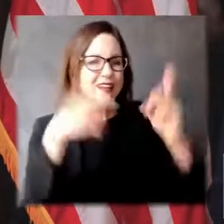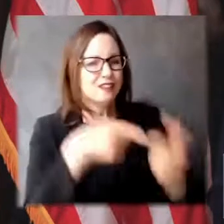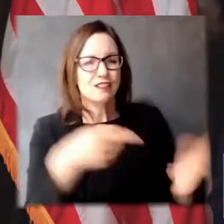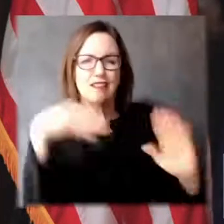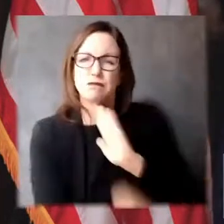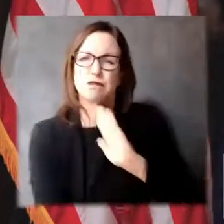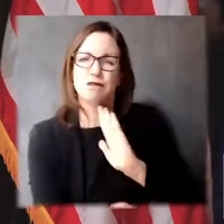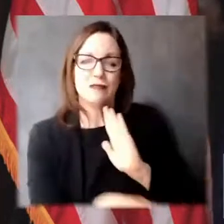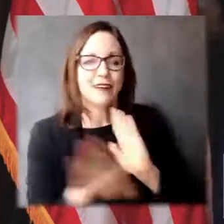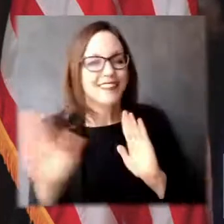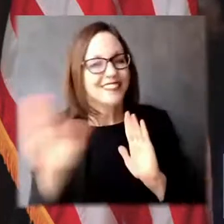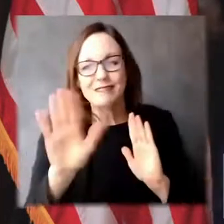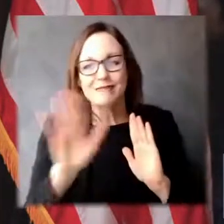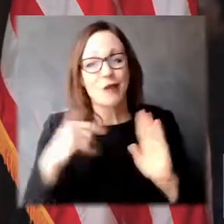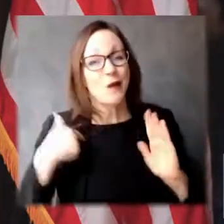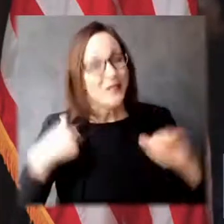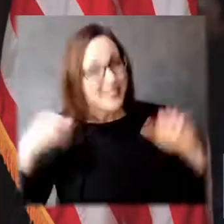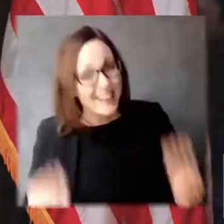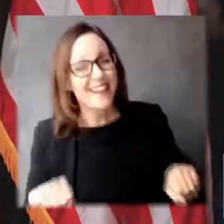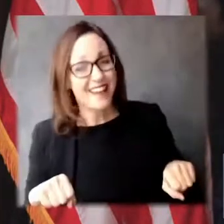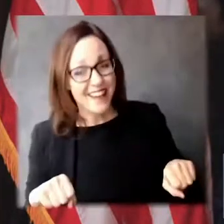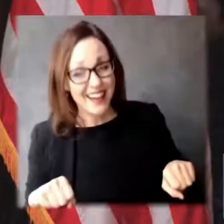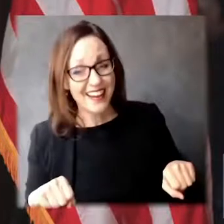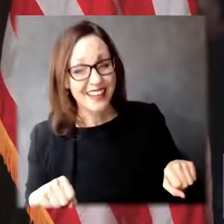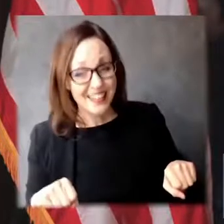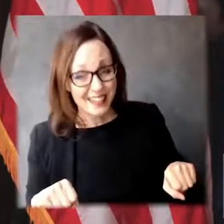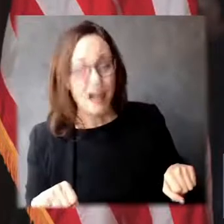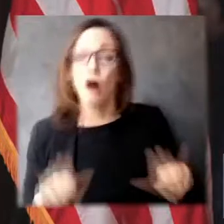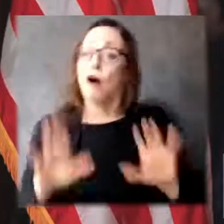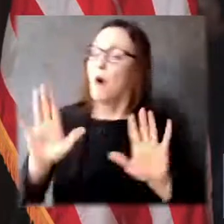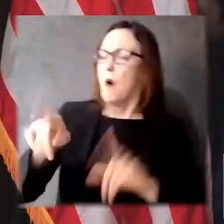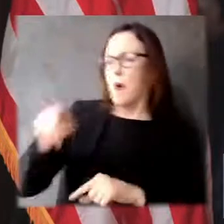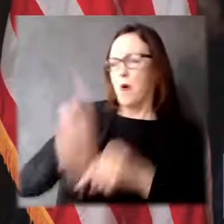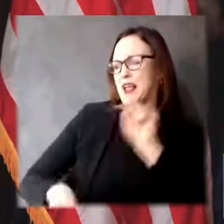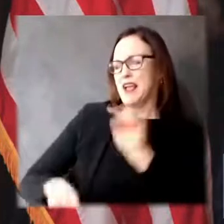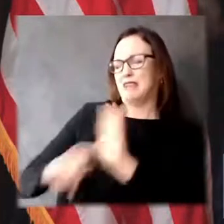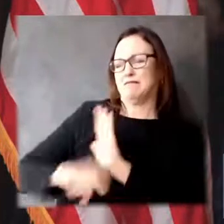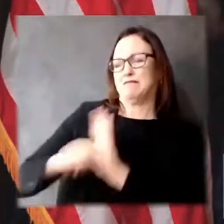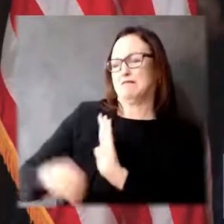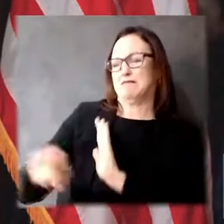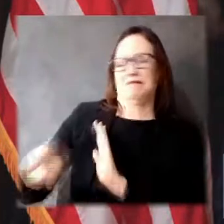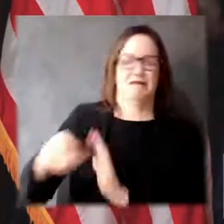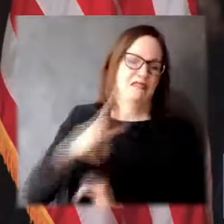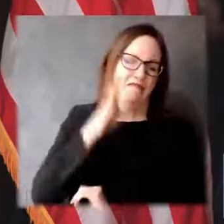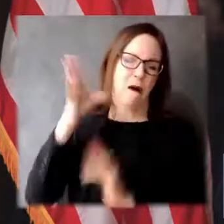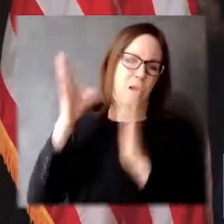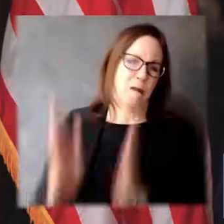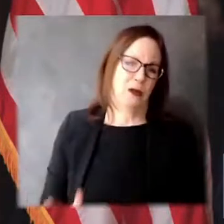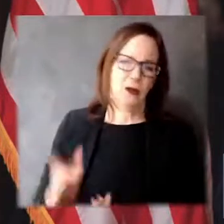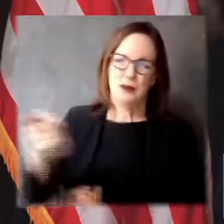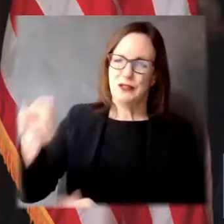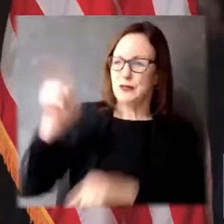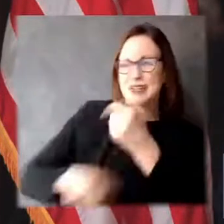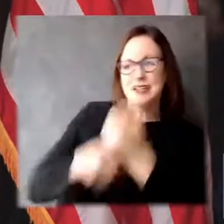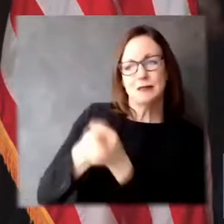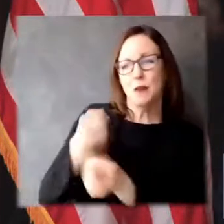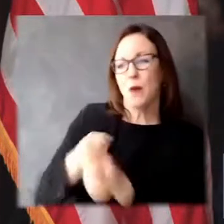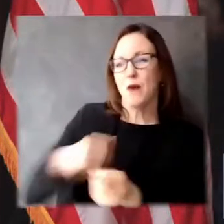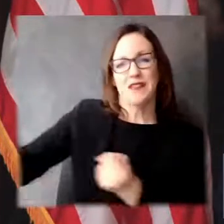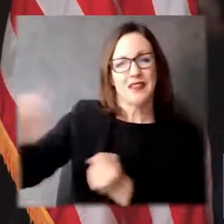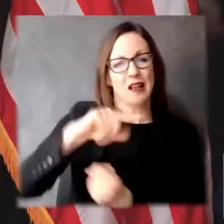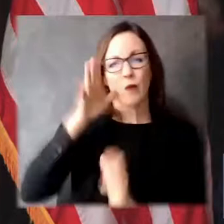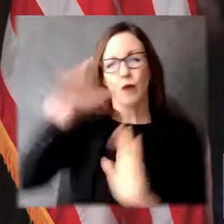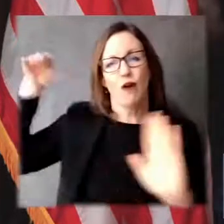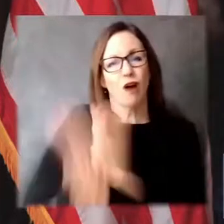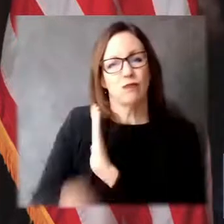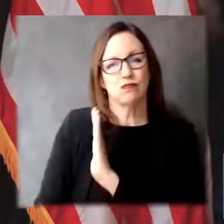Don't let anyone tell you we can't afford to support our farmers, our rural communities, and our small businesses while protecting our